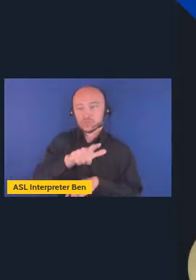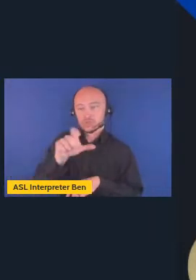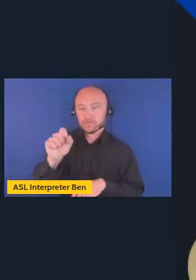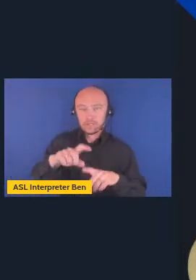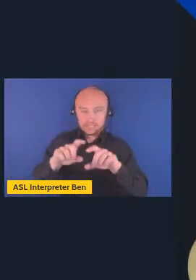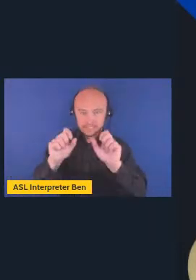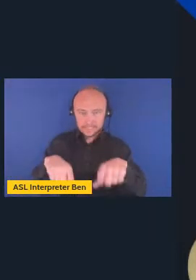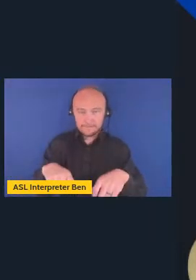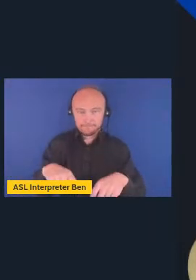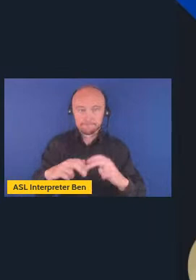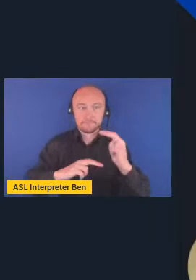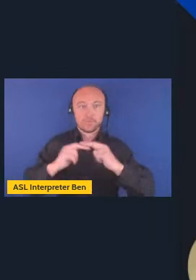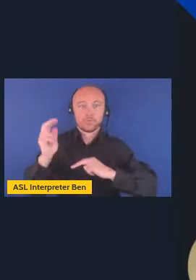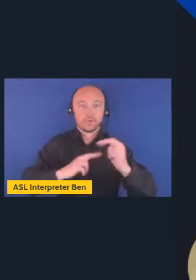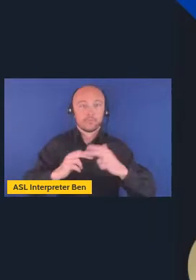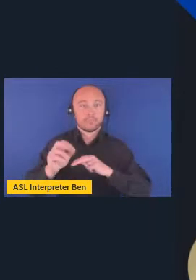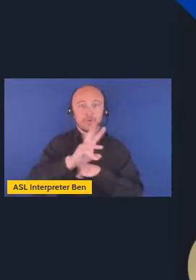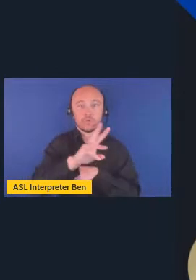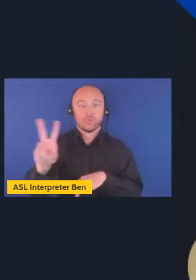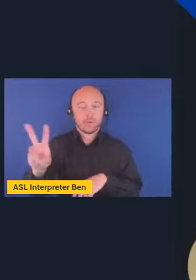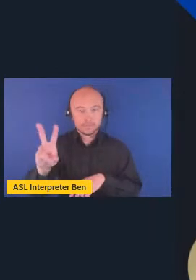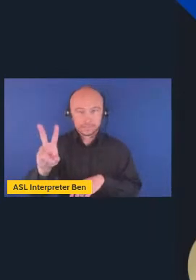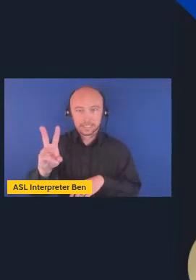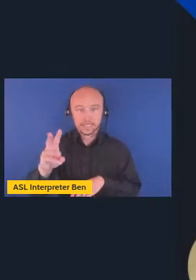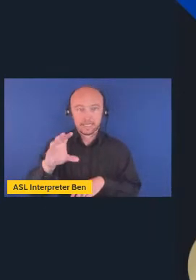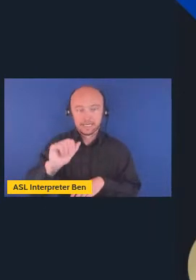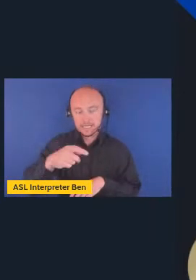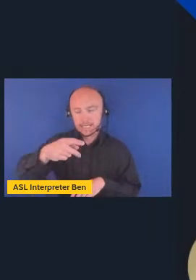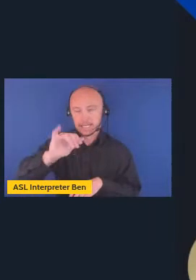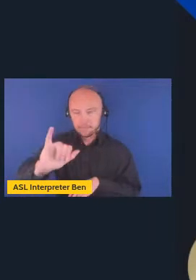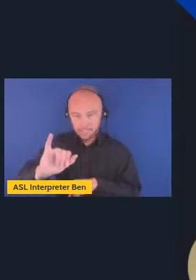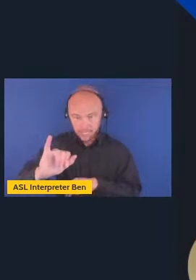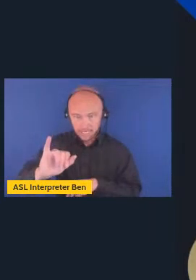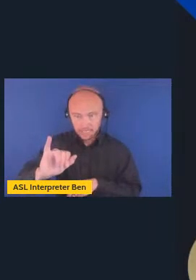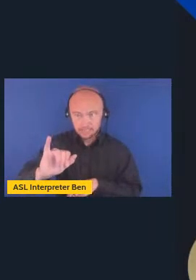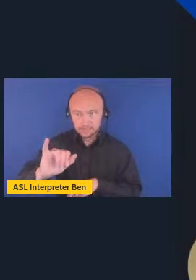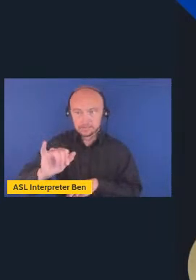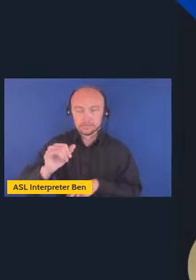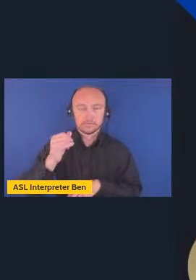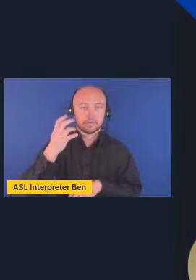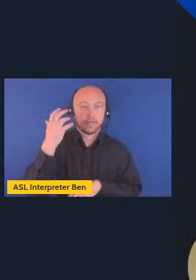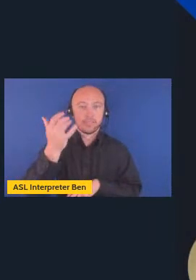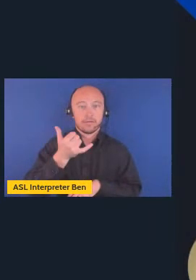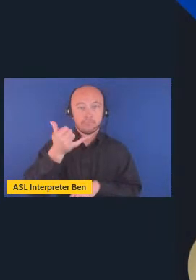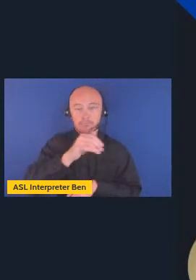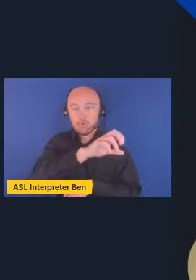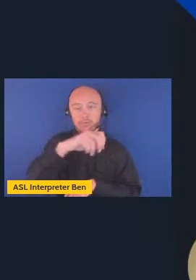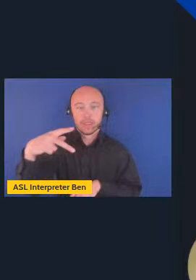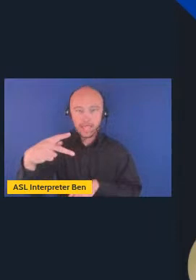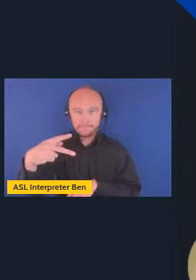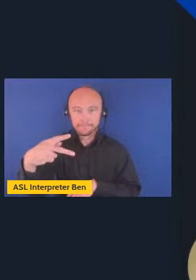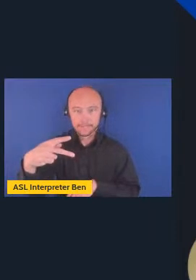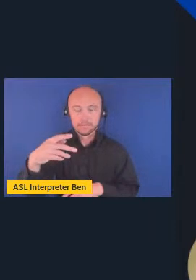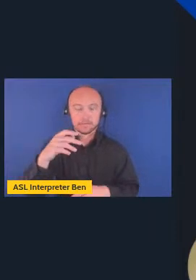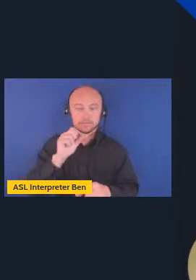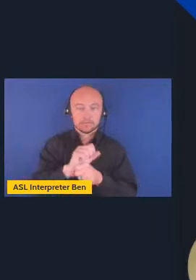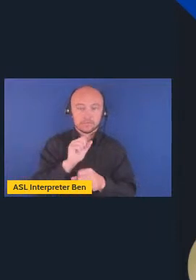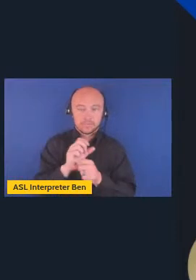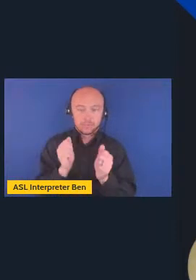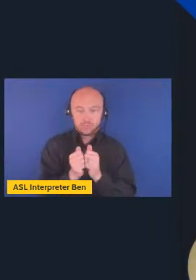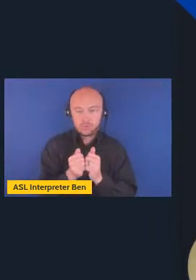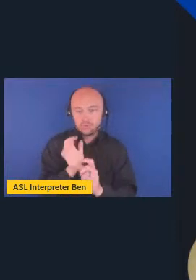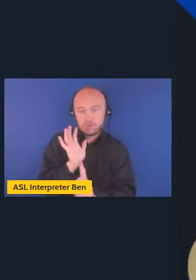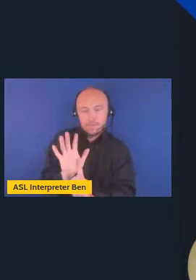wanted to build a serverless web app and its API, and then a mobile app that worked with its